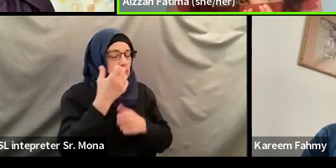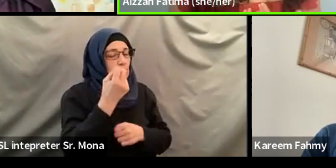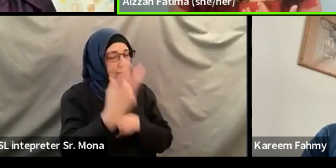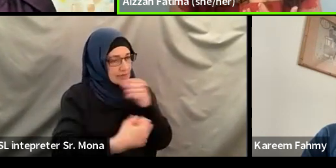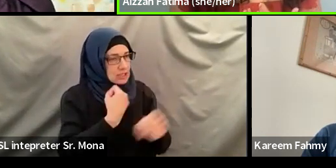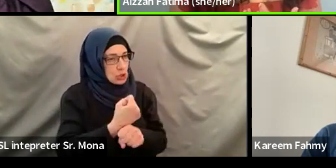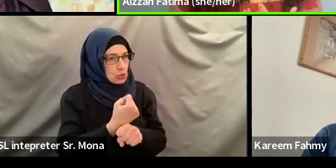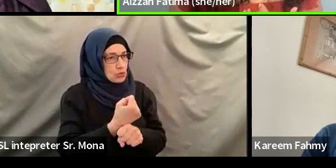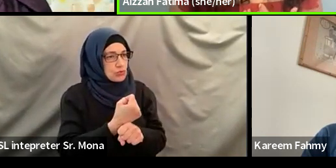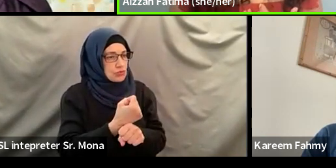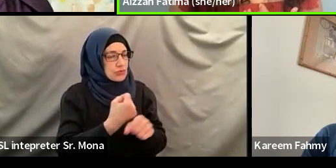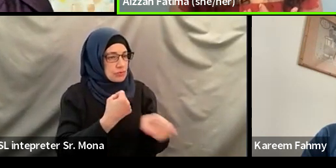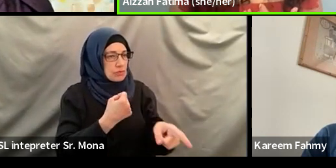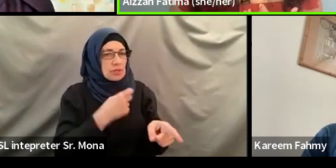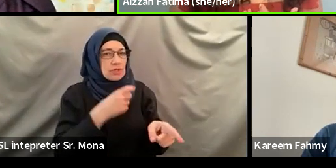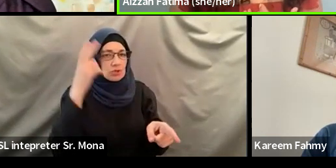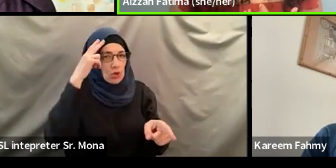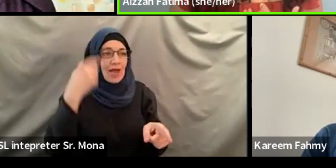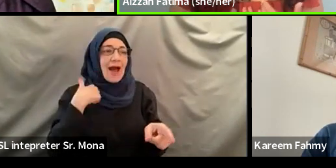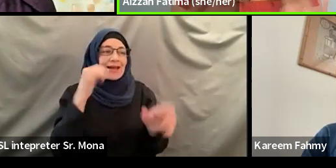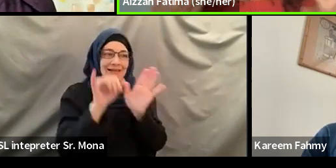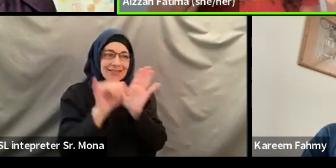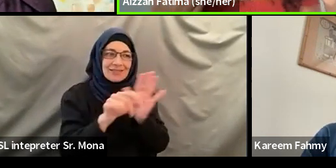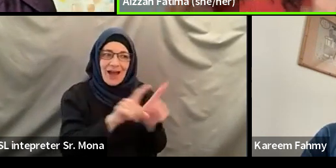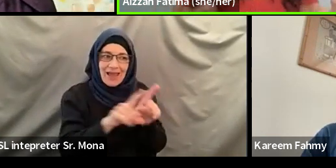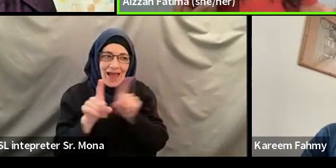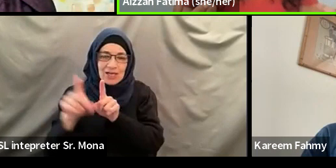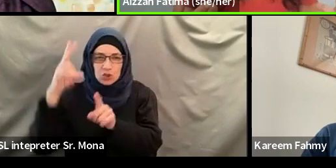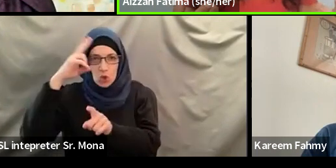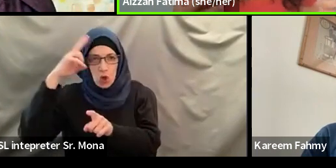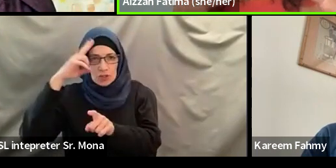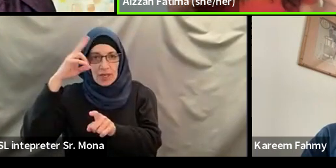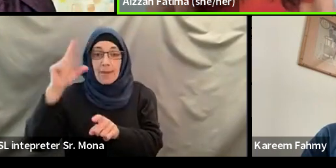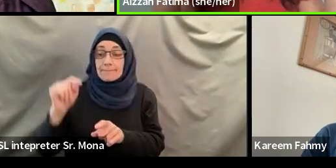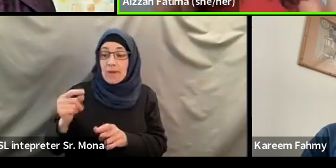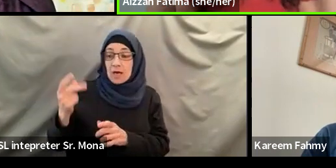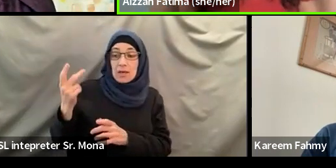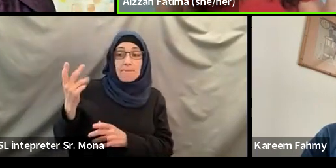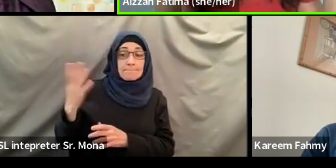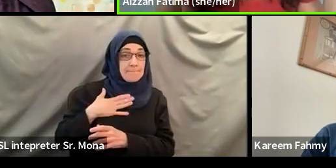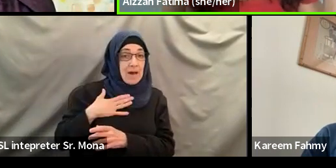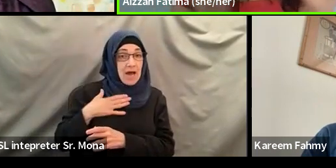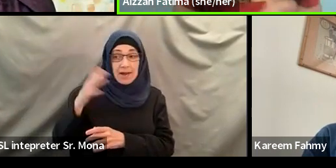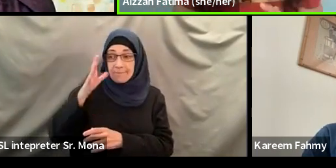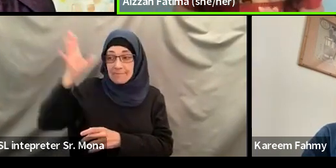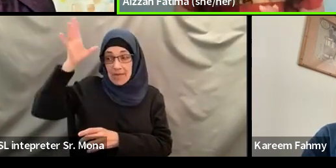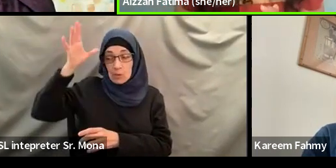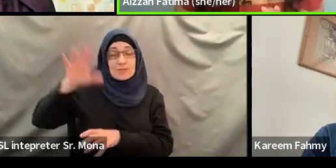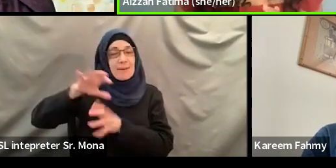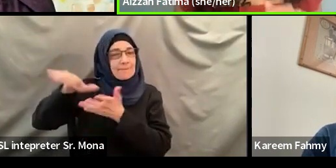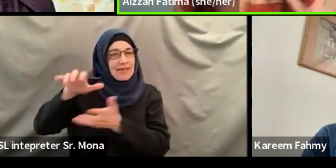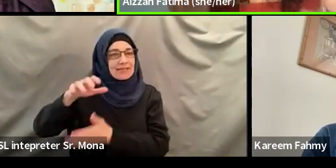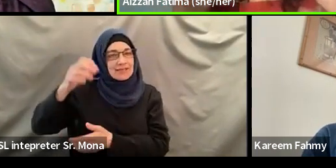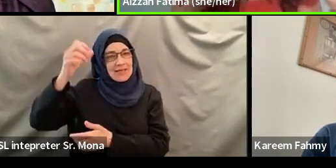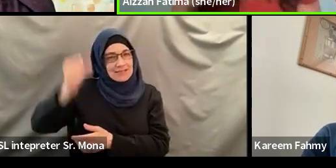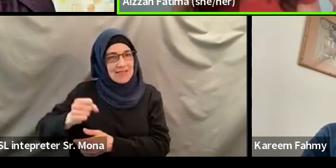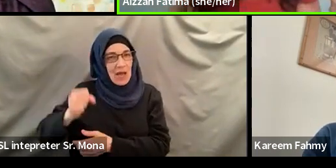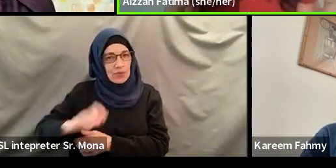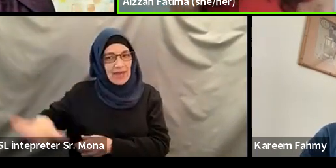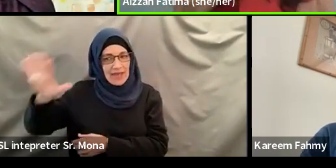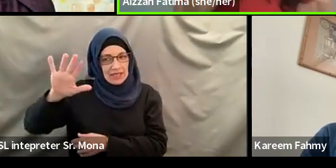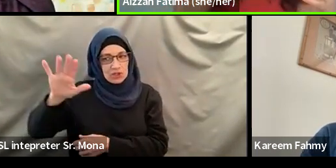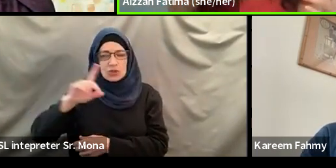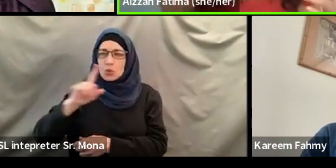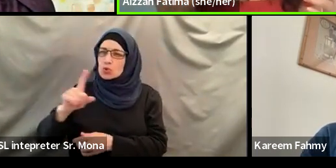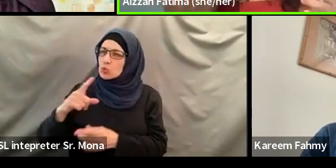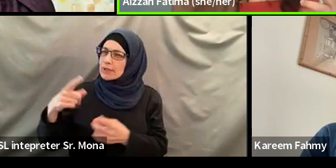I identify as Saudi, but because both of my parents are very mixed South Asian, it's so